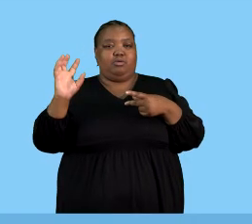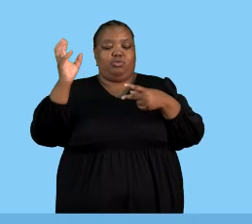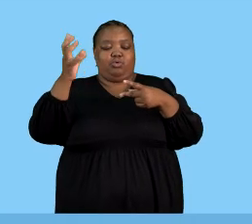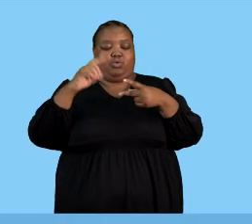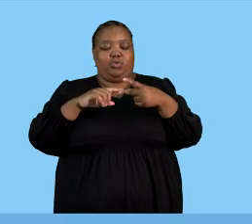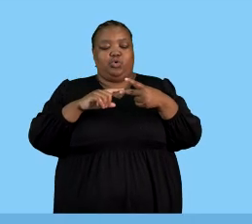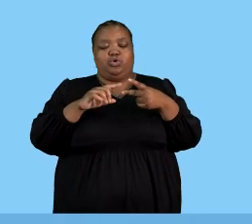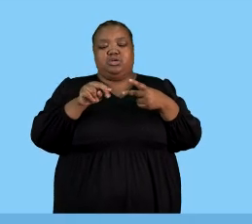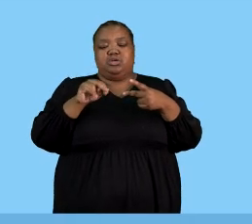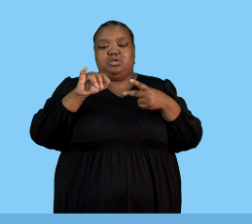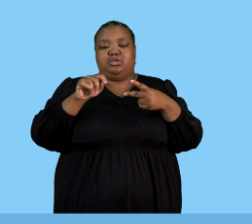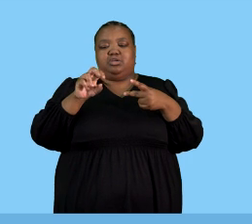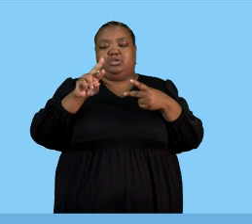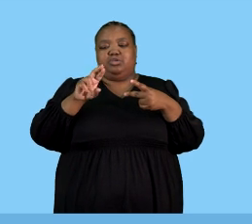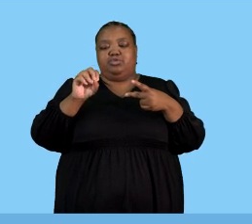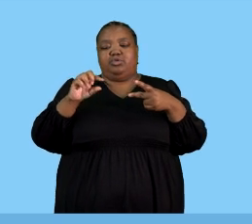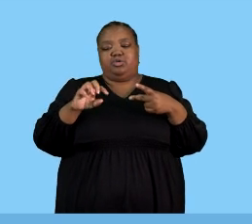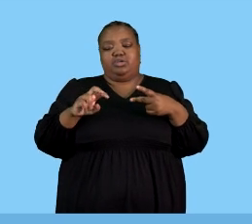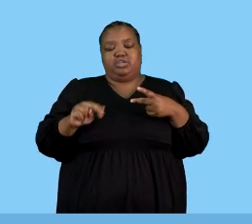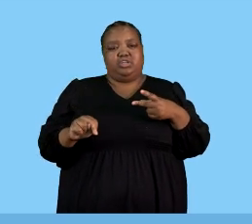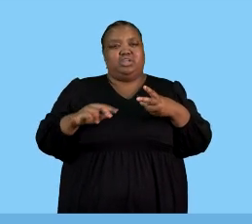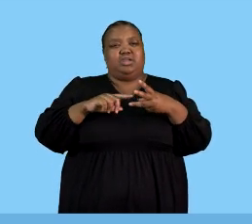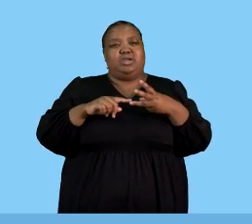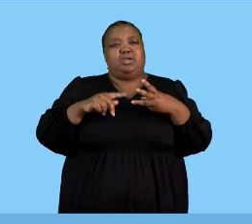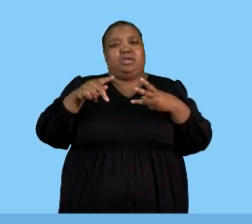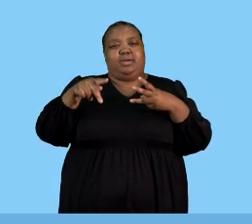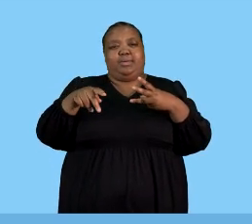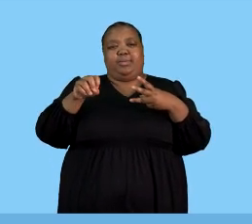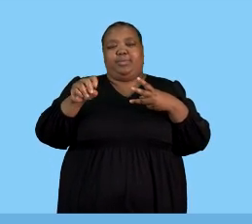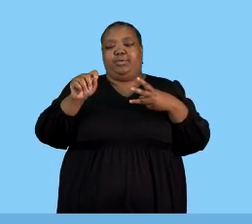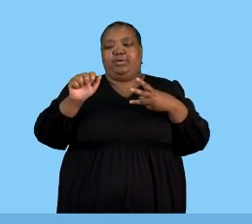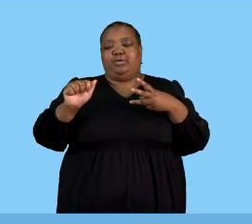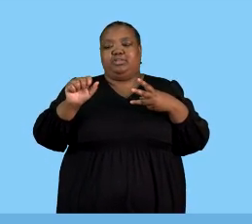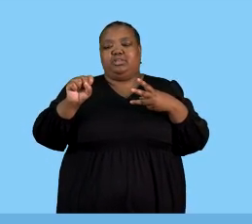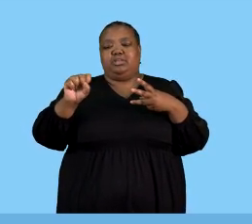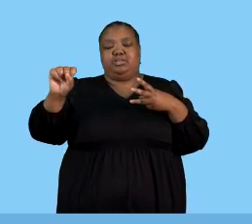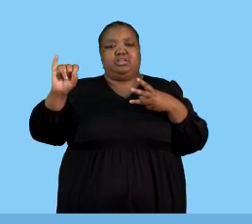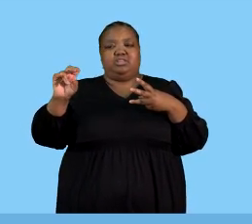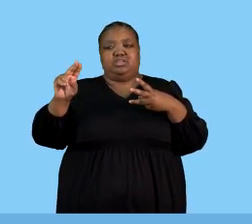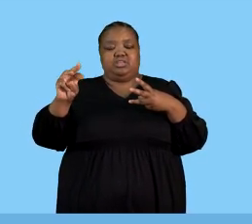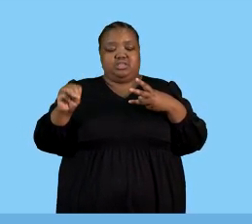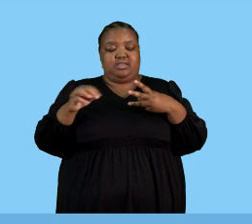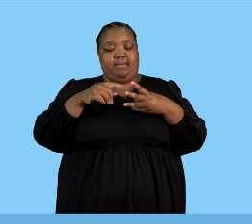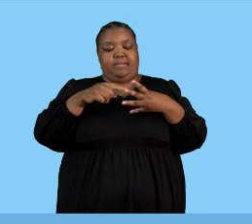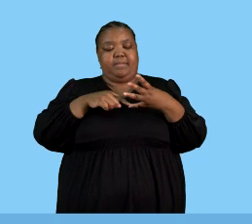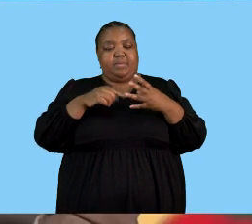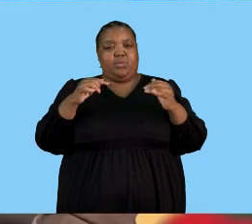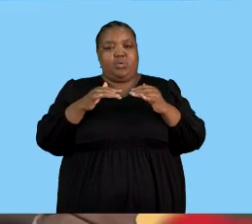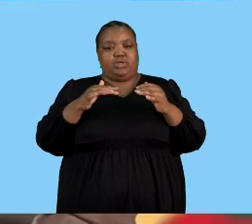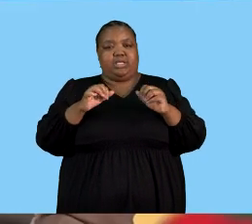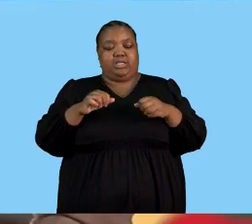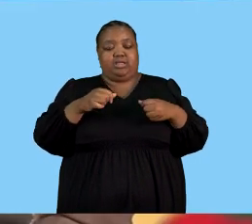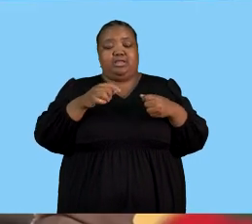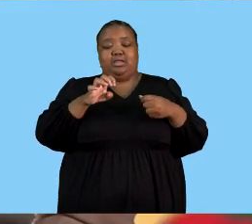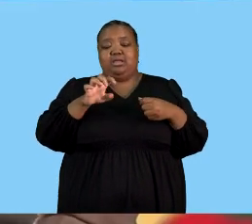gold, nitrogen, potassium, helium, magnesium, and copper. The trick here to know is that